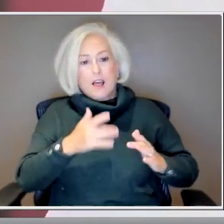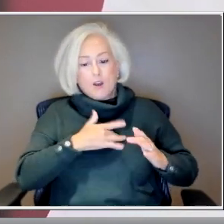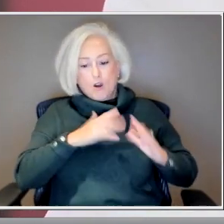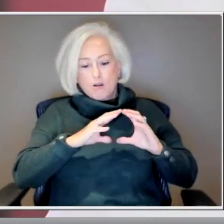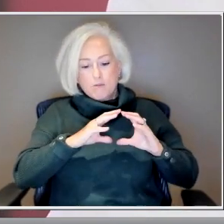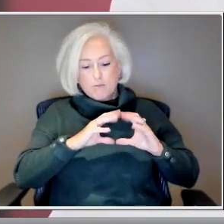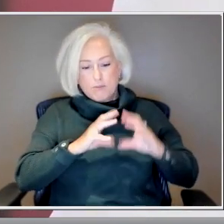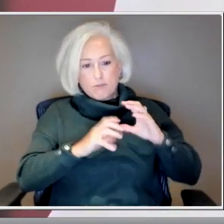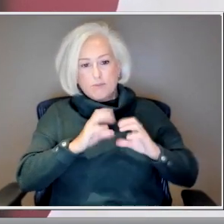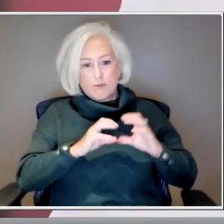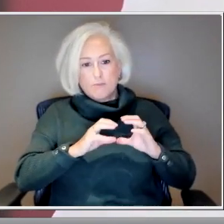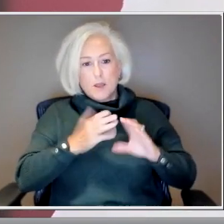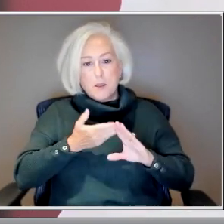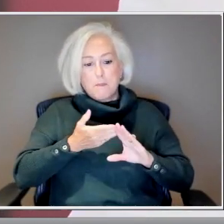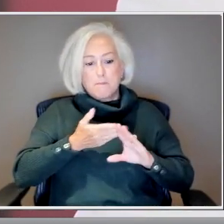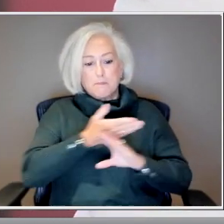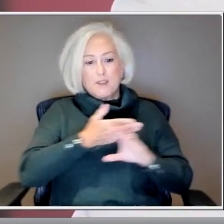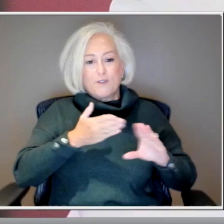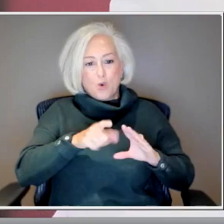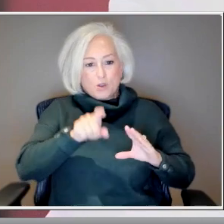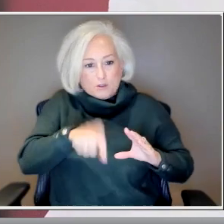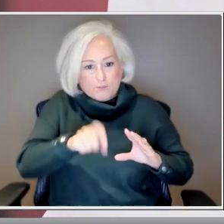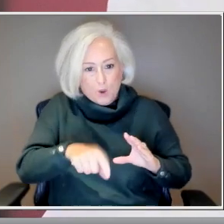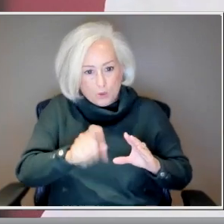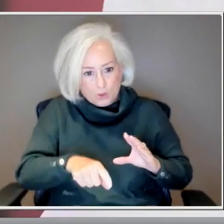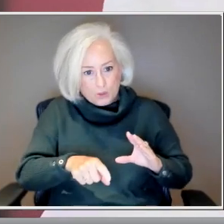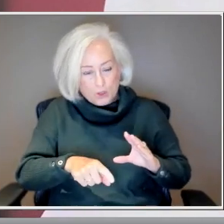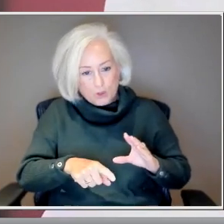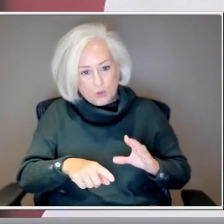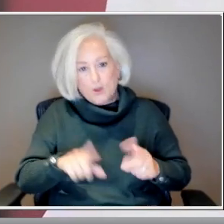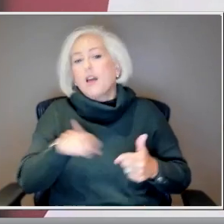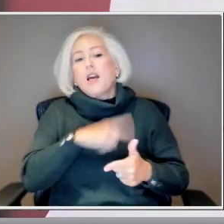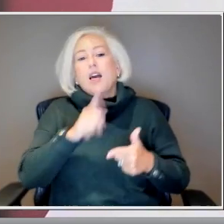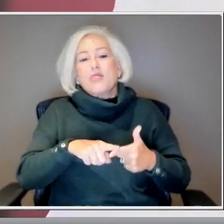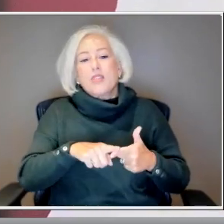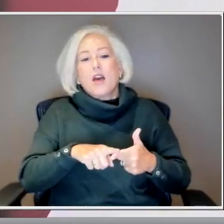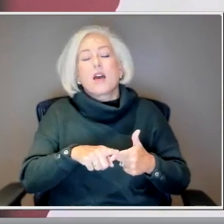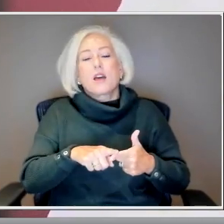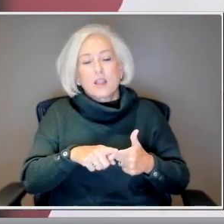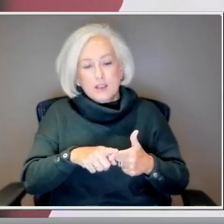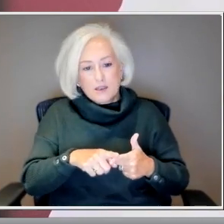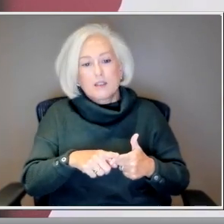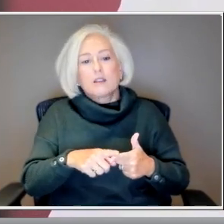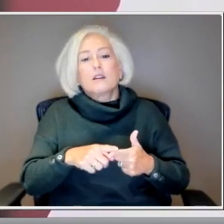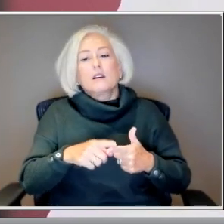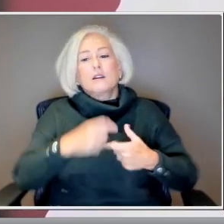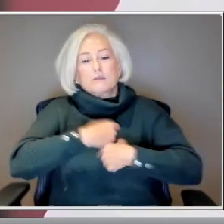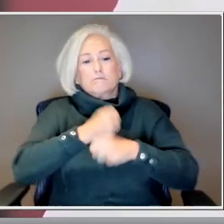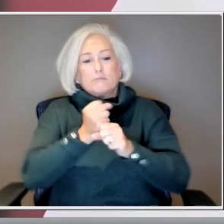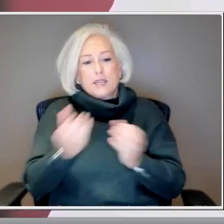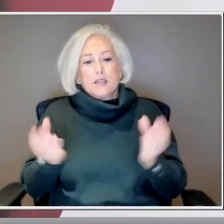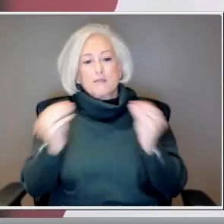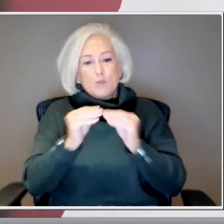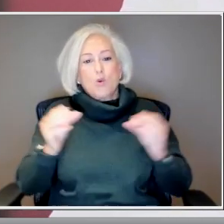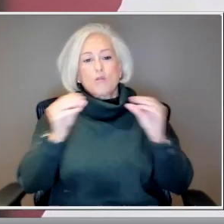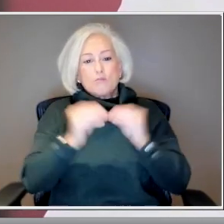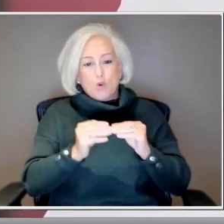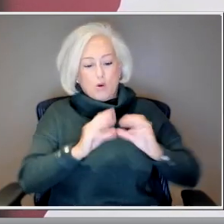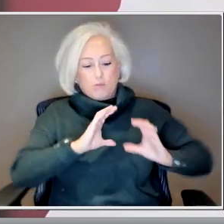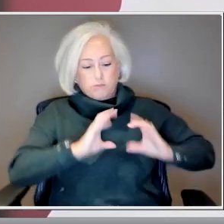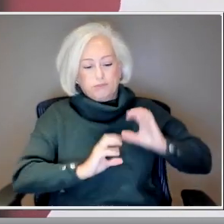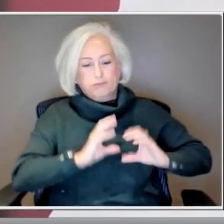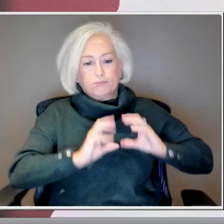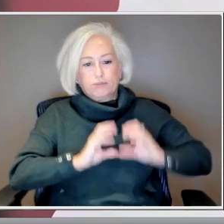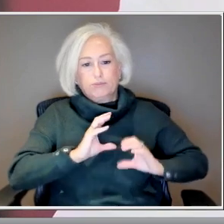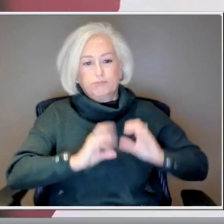to cause this. That's creating a nidus, essentially, for creating more and more arrhythmias, atrial fibrillation